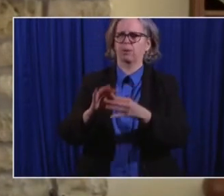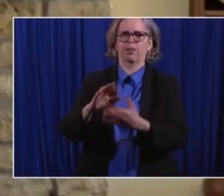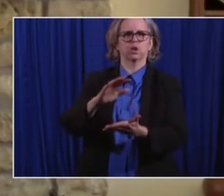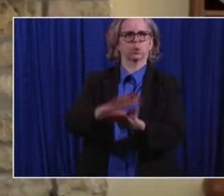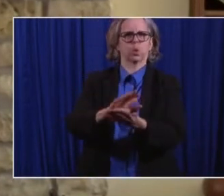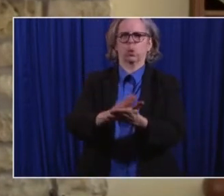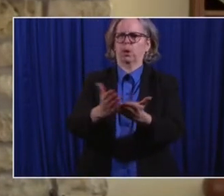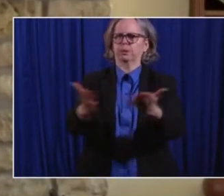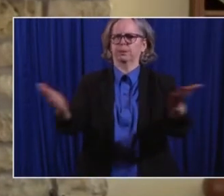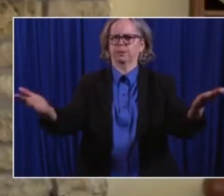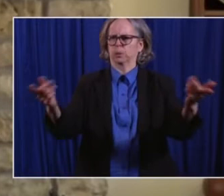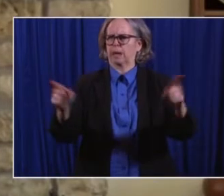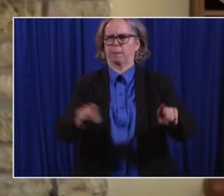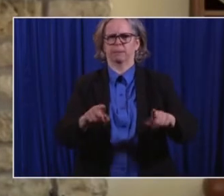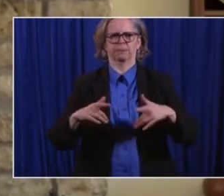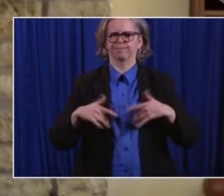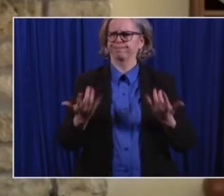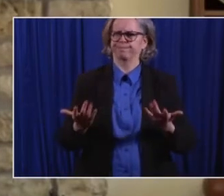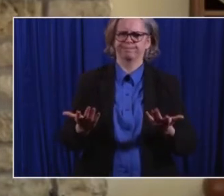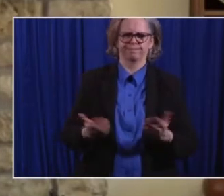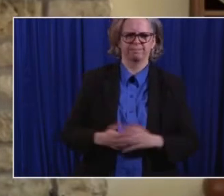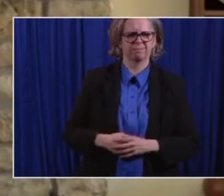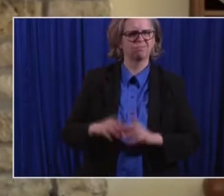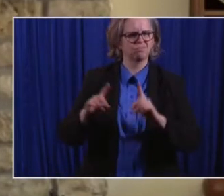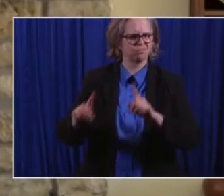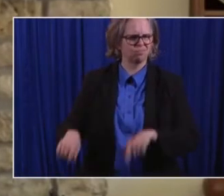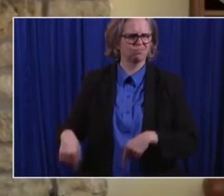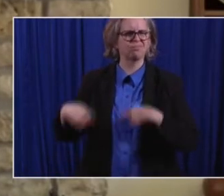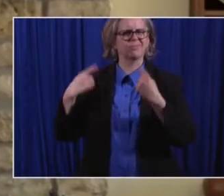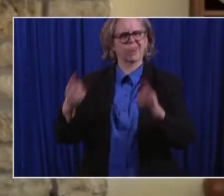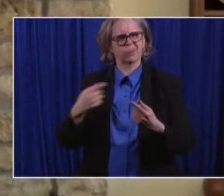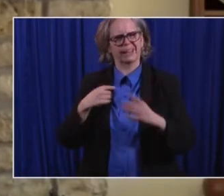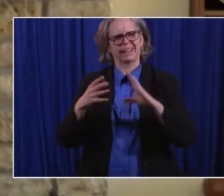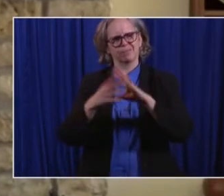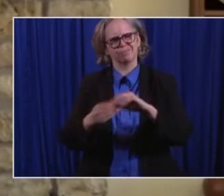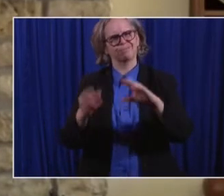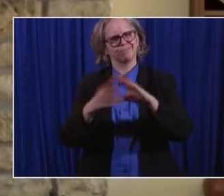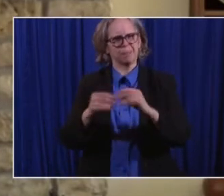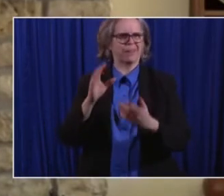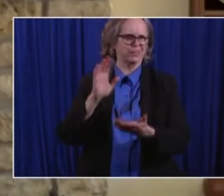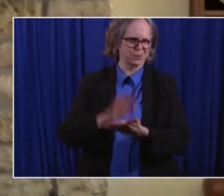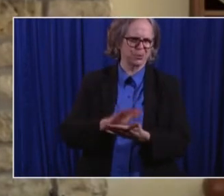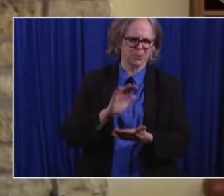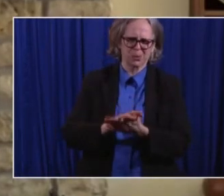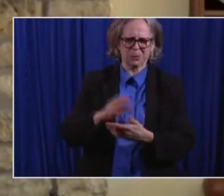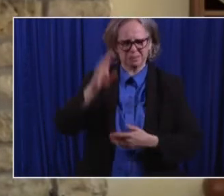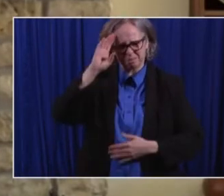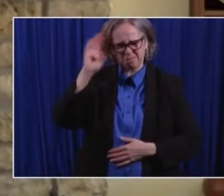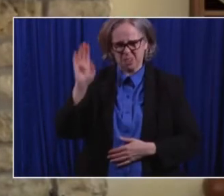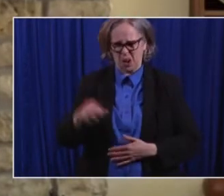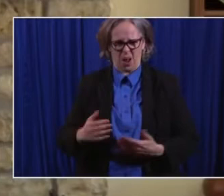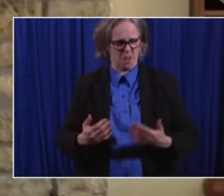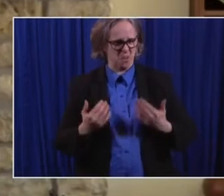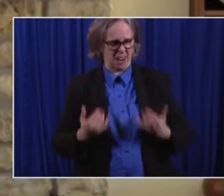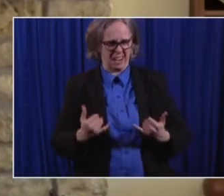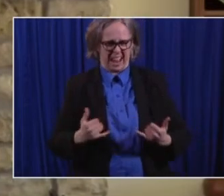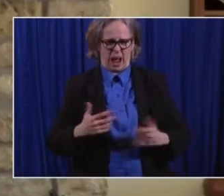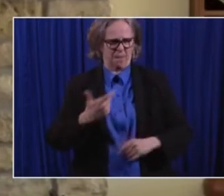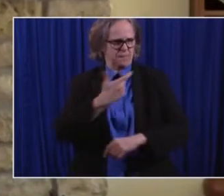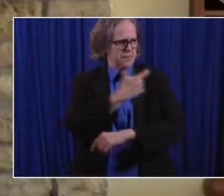As we've spoken before, vaccinations have been available to all school